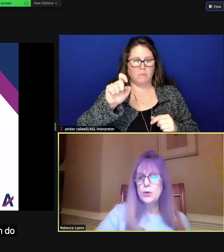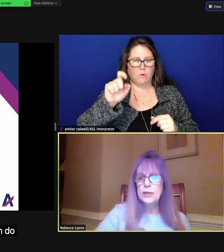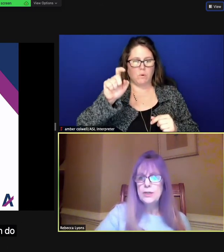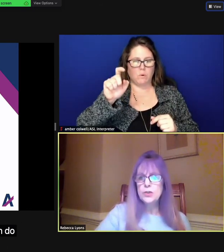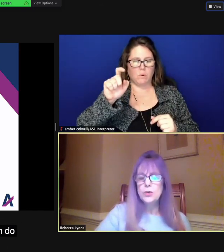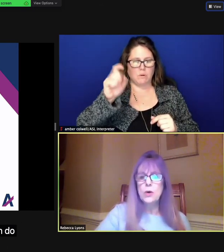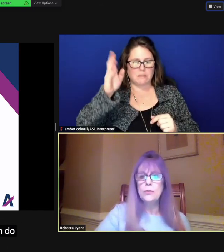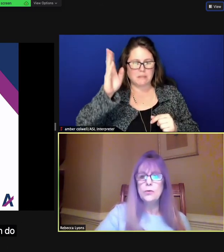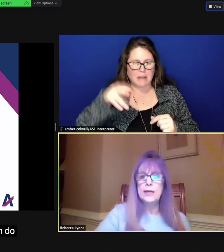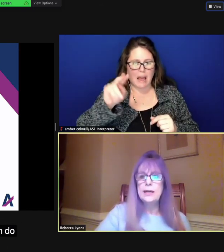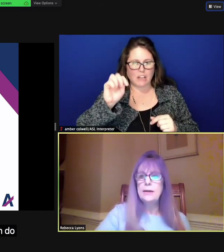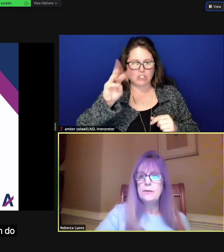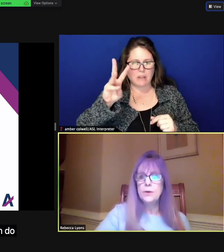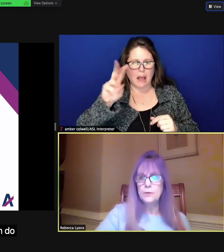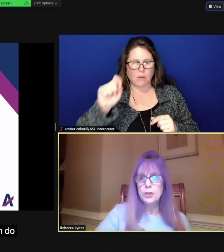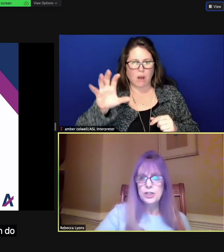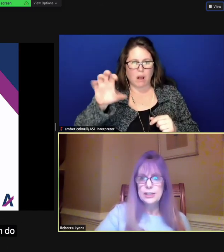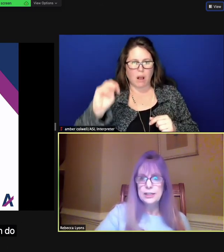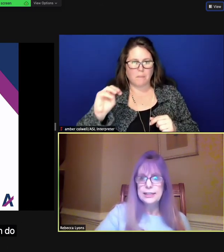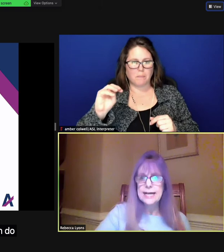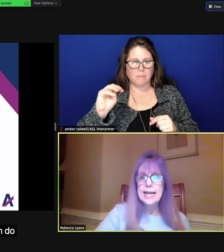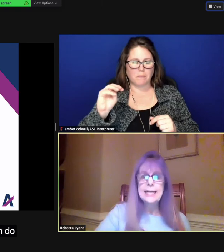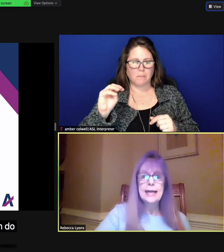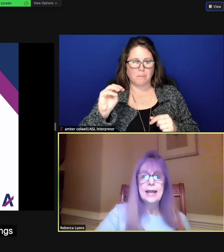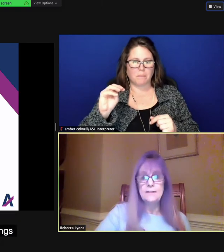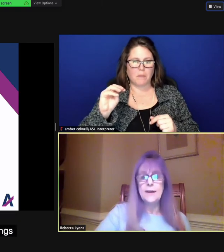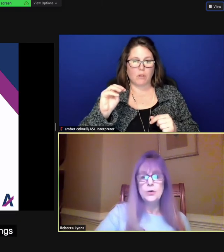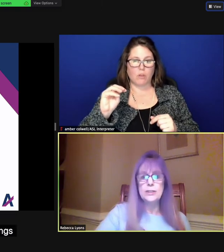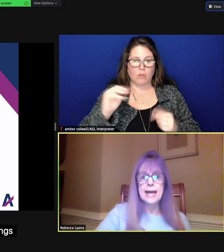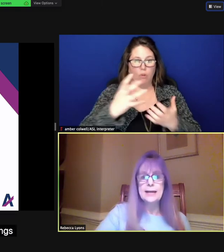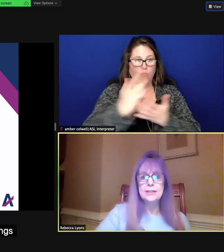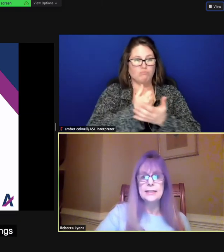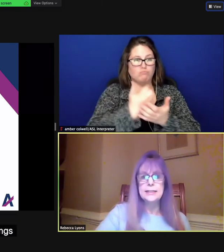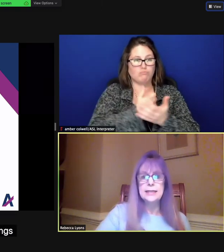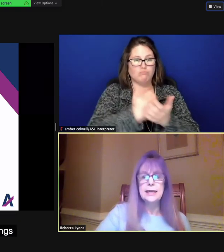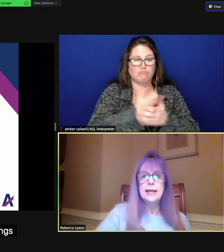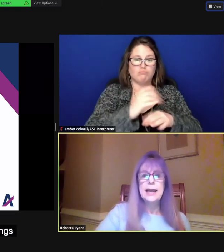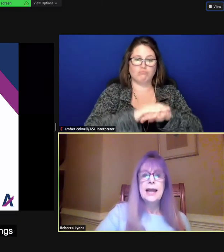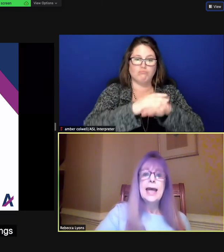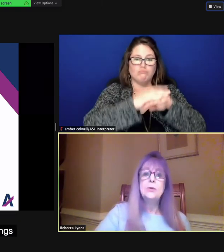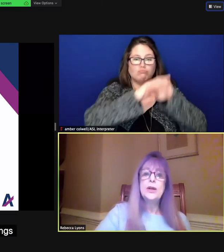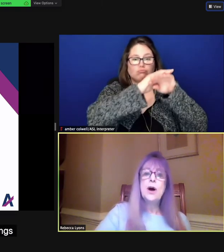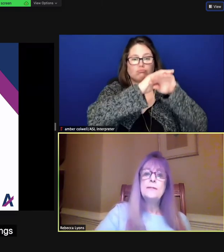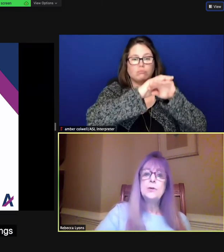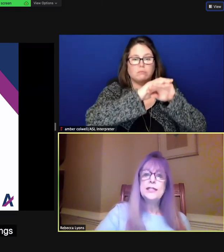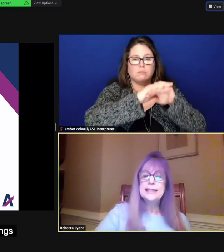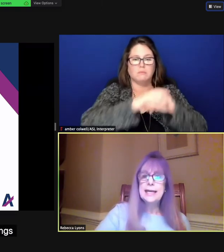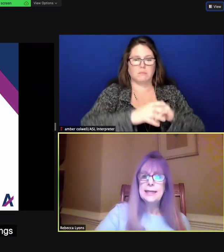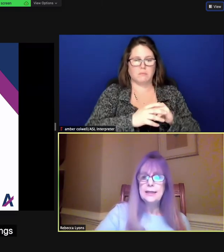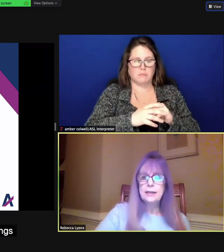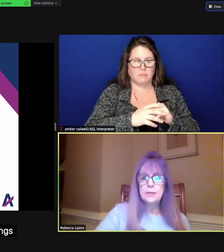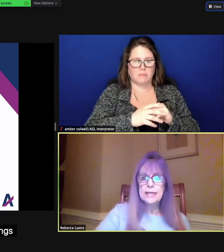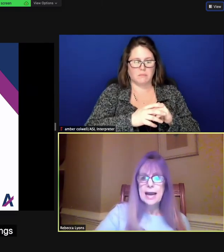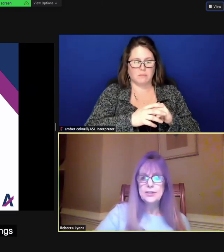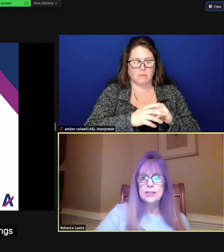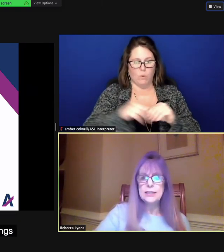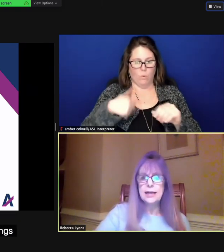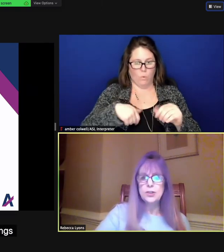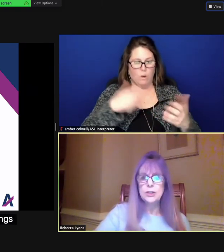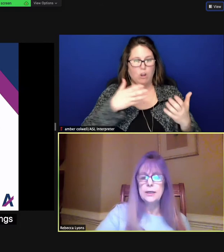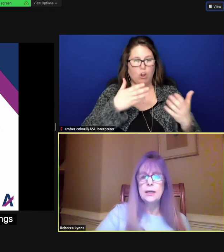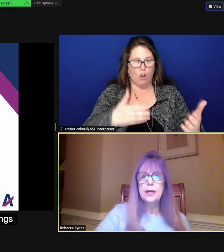the earnings grow free from Virginia state and federal taxes. And we offer a state income